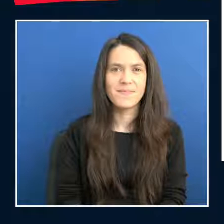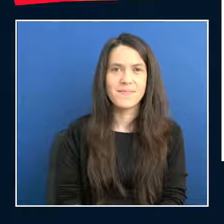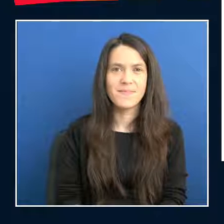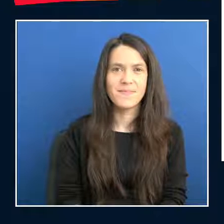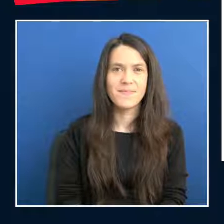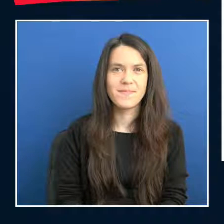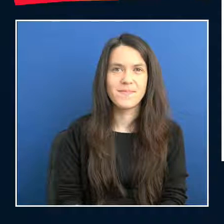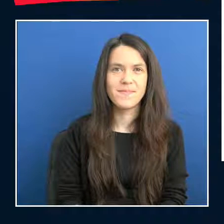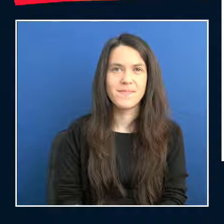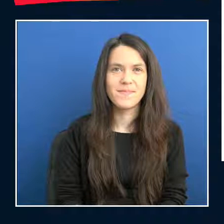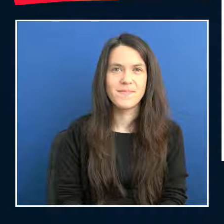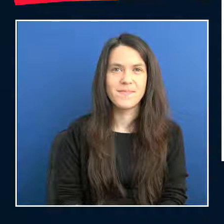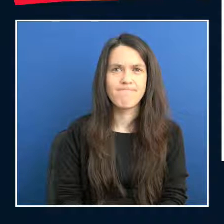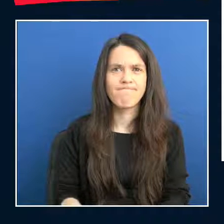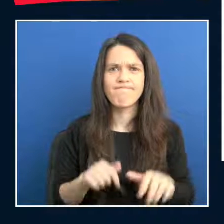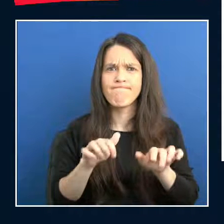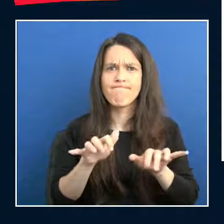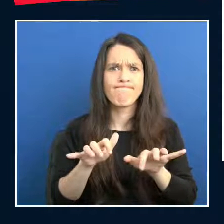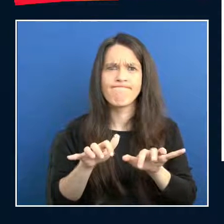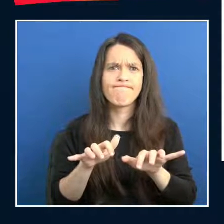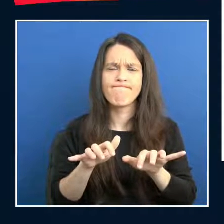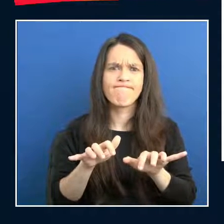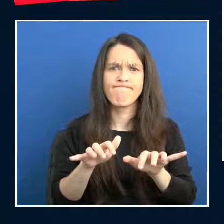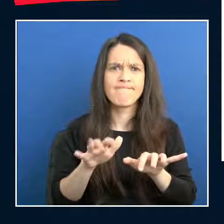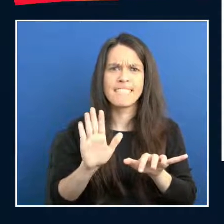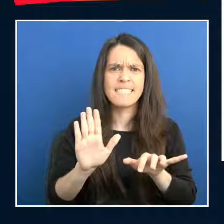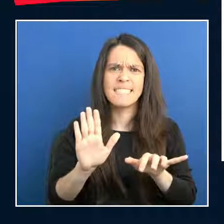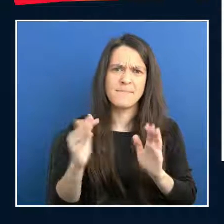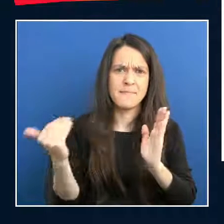Oh, that's not running. So let me just try that again.